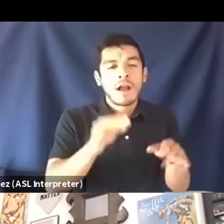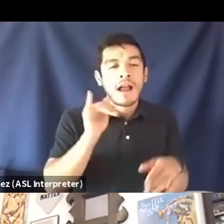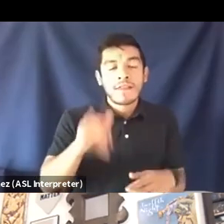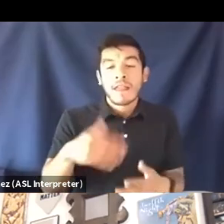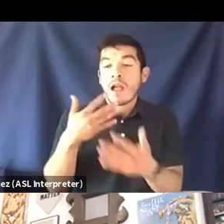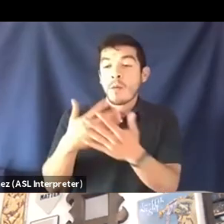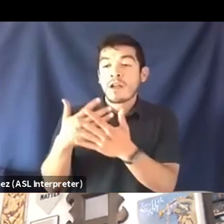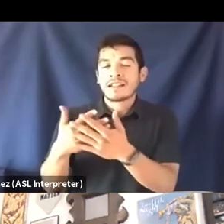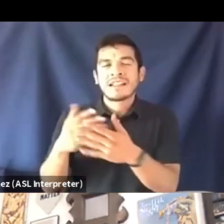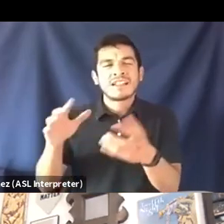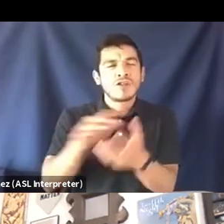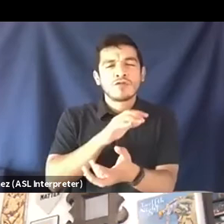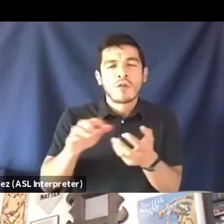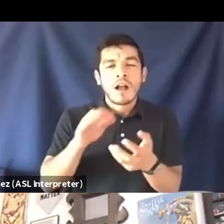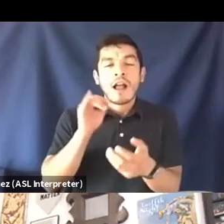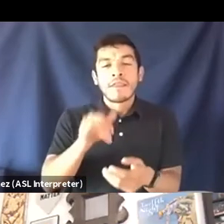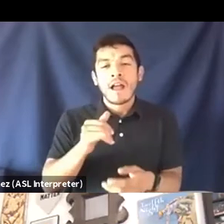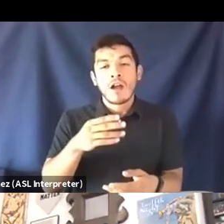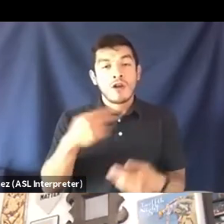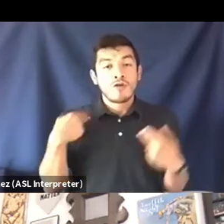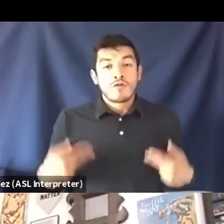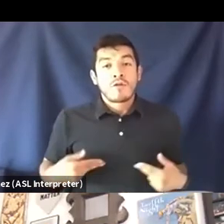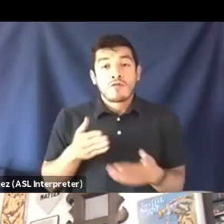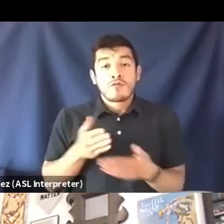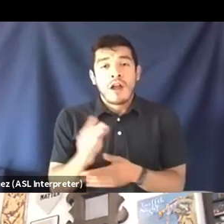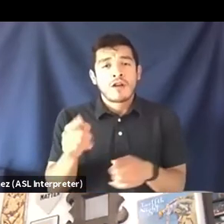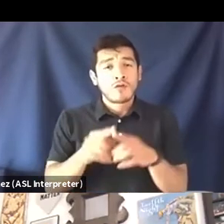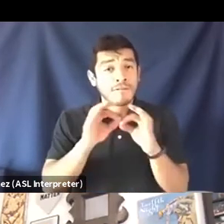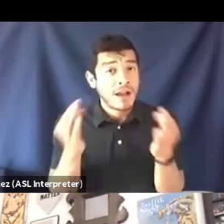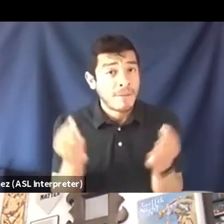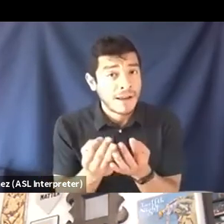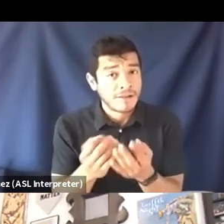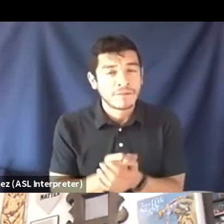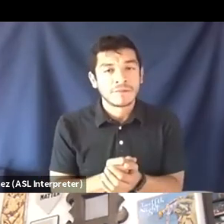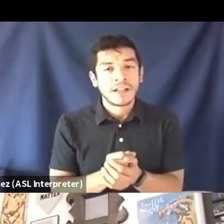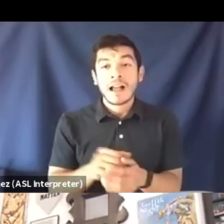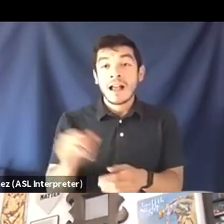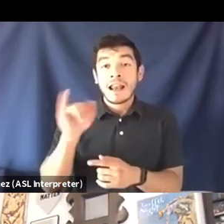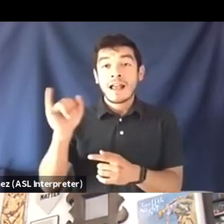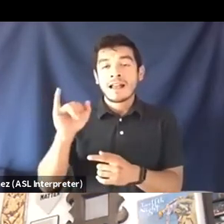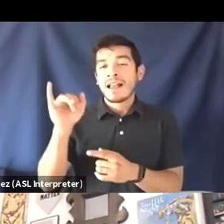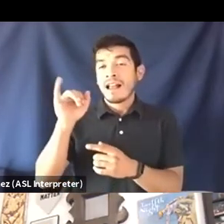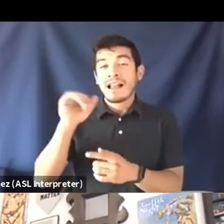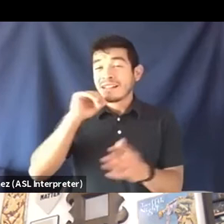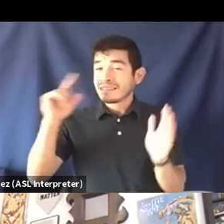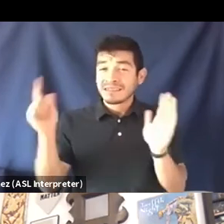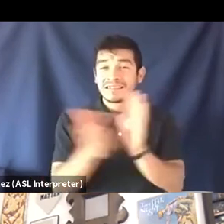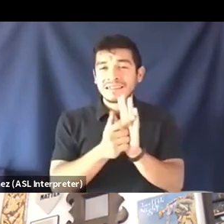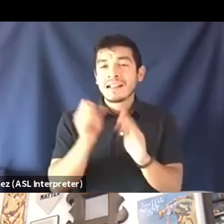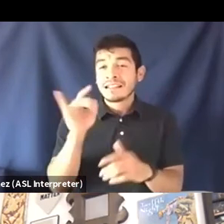family, one of the most heinous, of course, being the illegal sterilizations primarily targeting women of color, which really